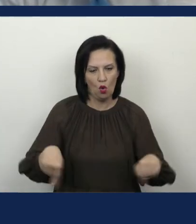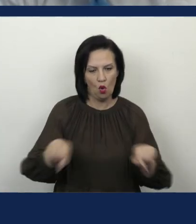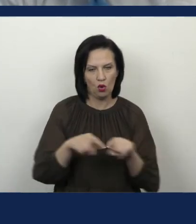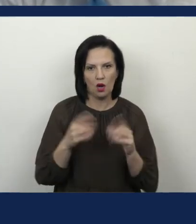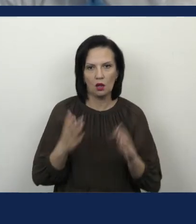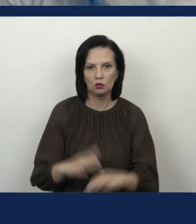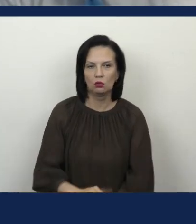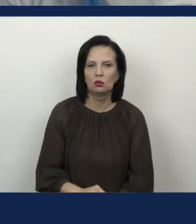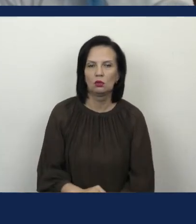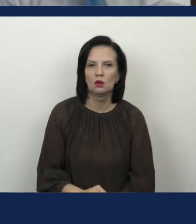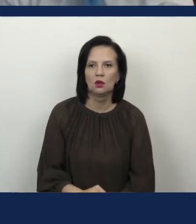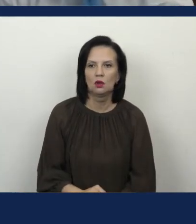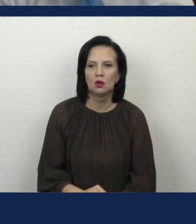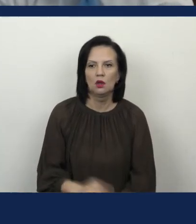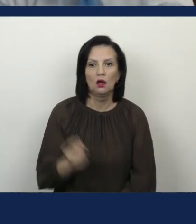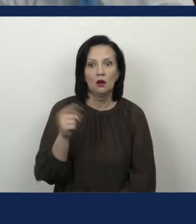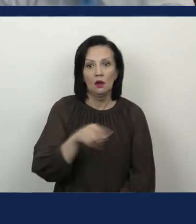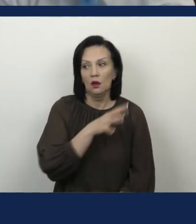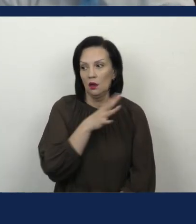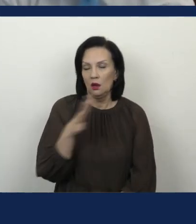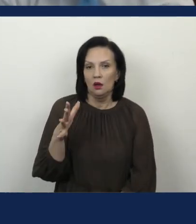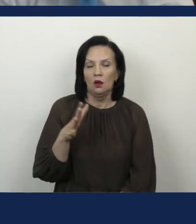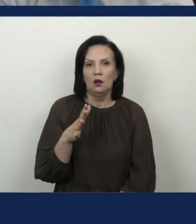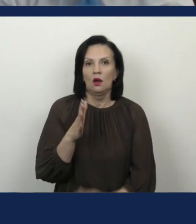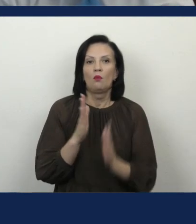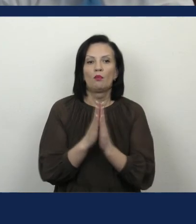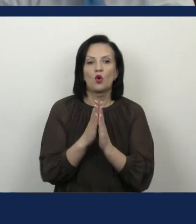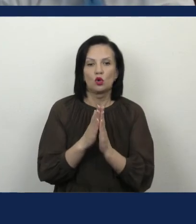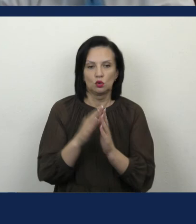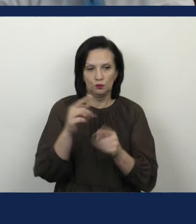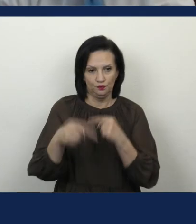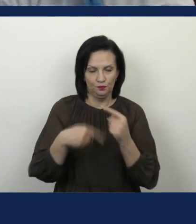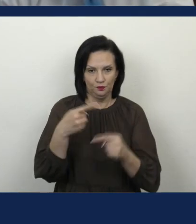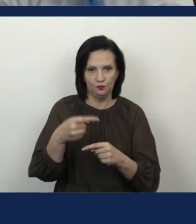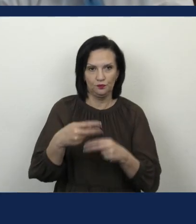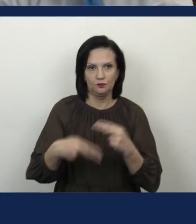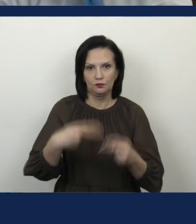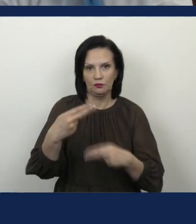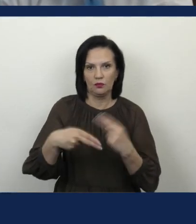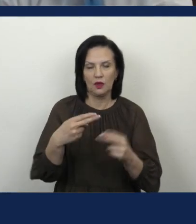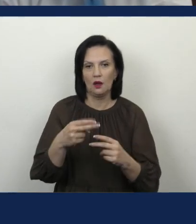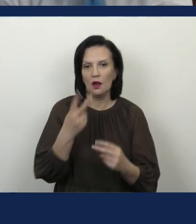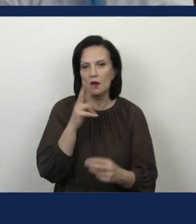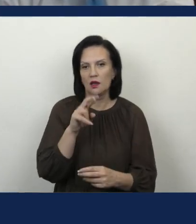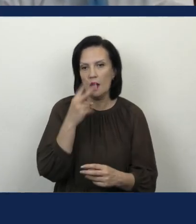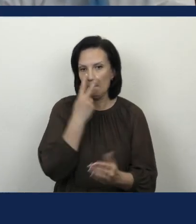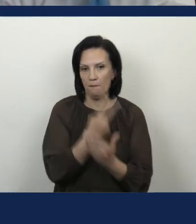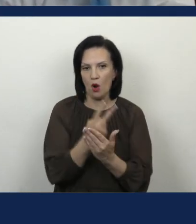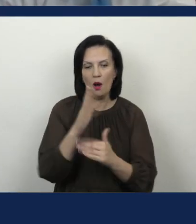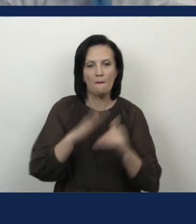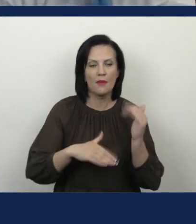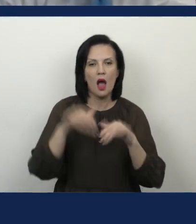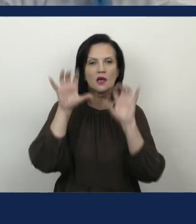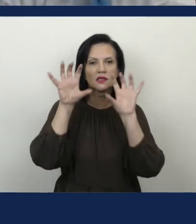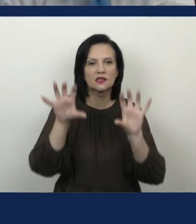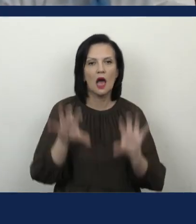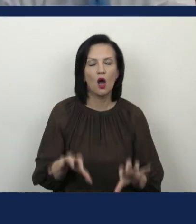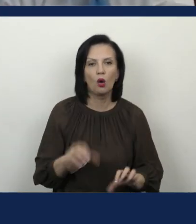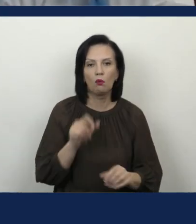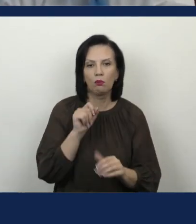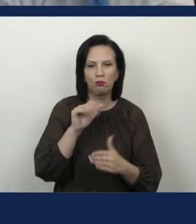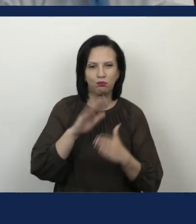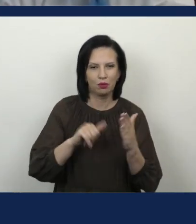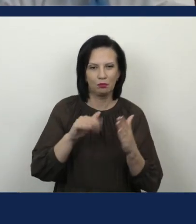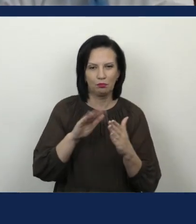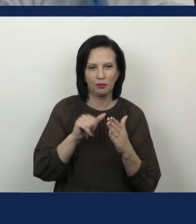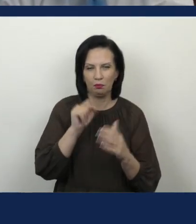people as they elect the legislative body. At the same time, as practice